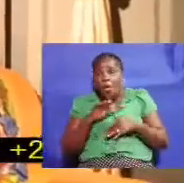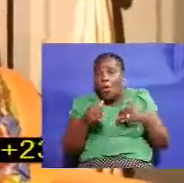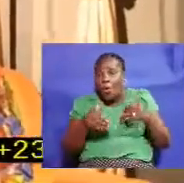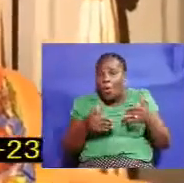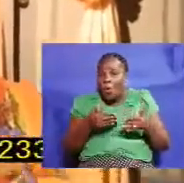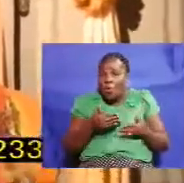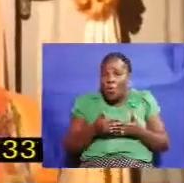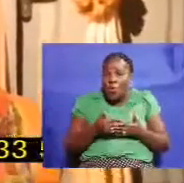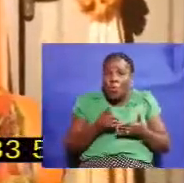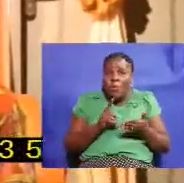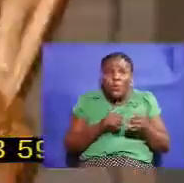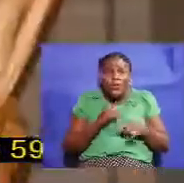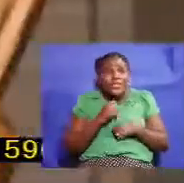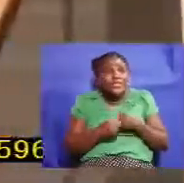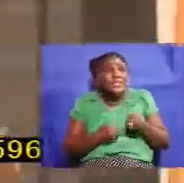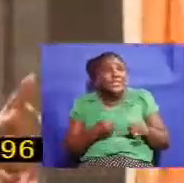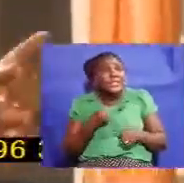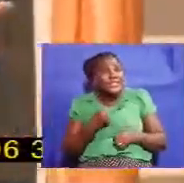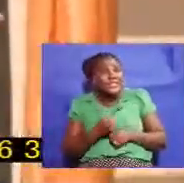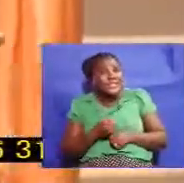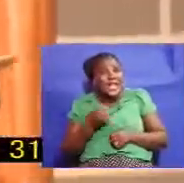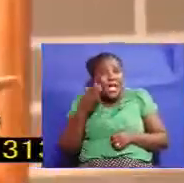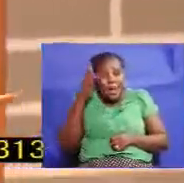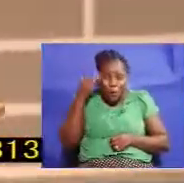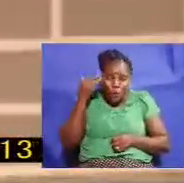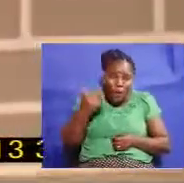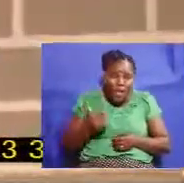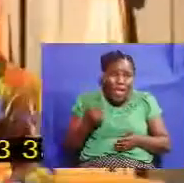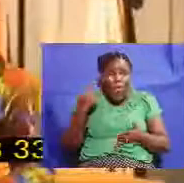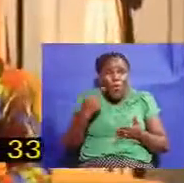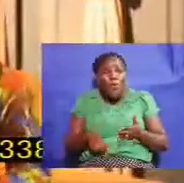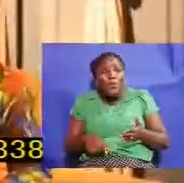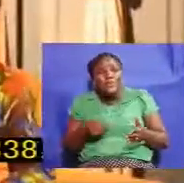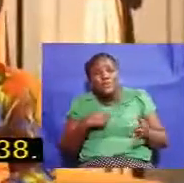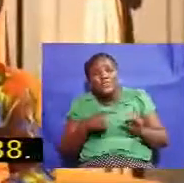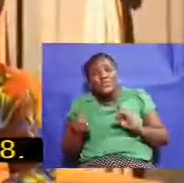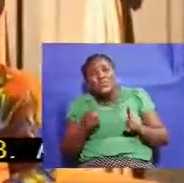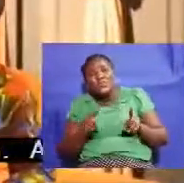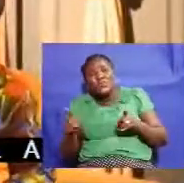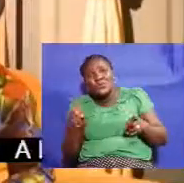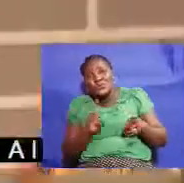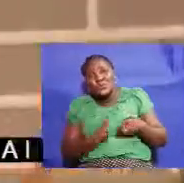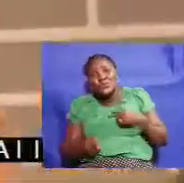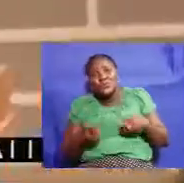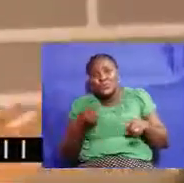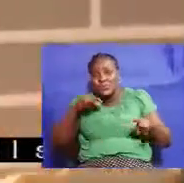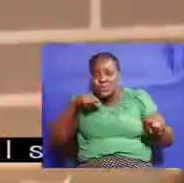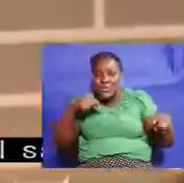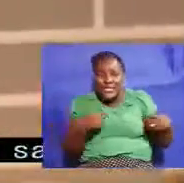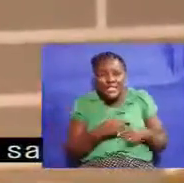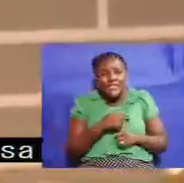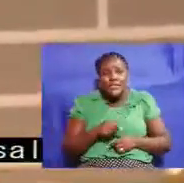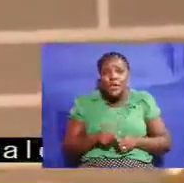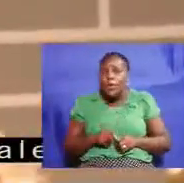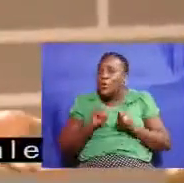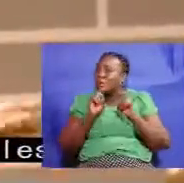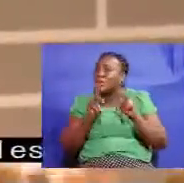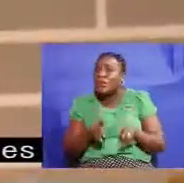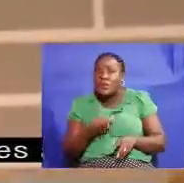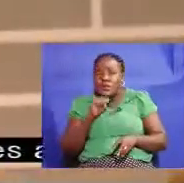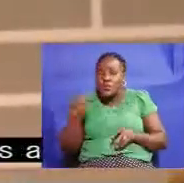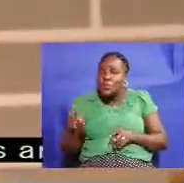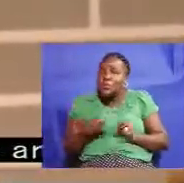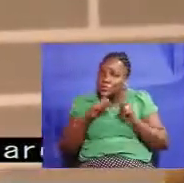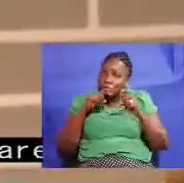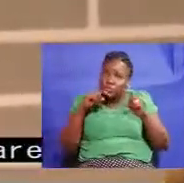It's not. Or does she want to marry you herself? What? Does she want to marry you herself? He that is down, you